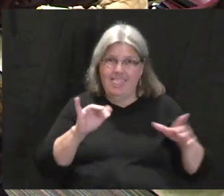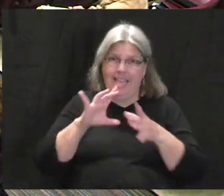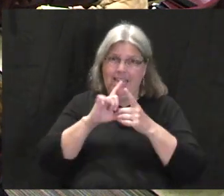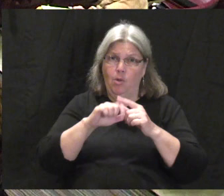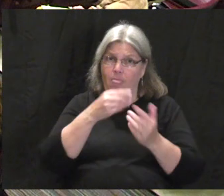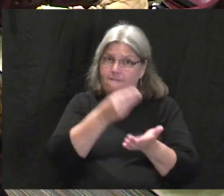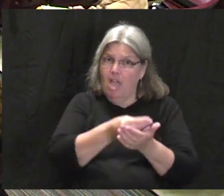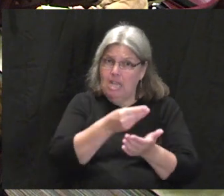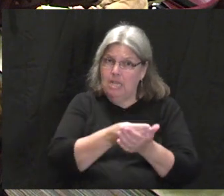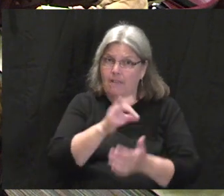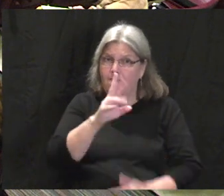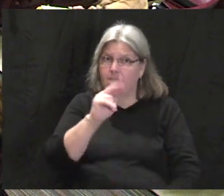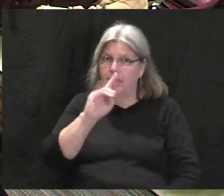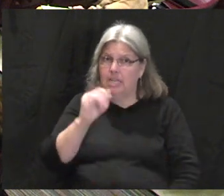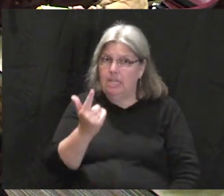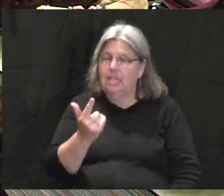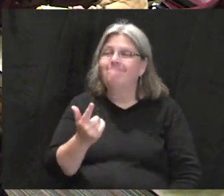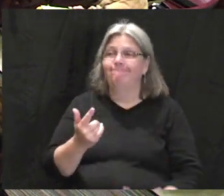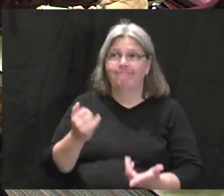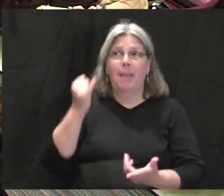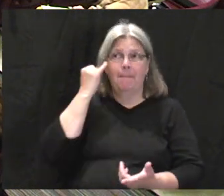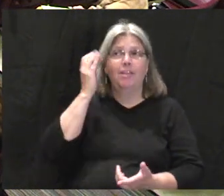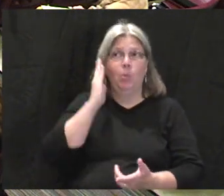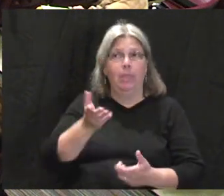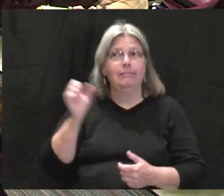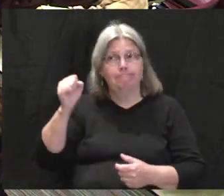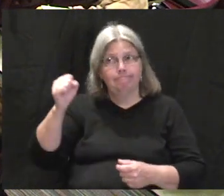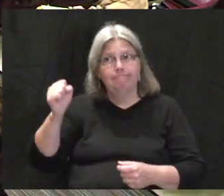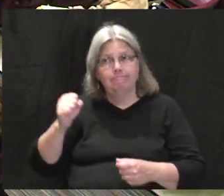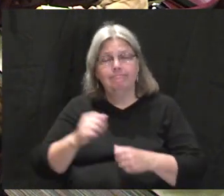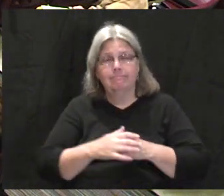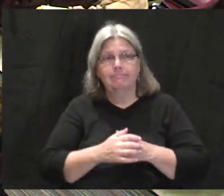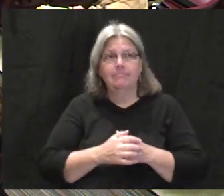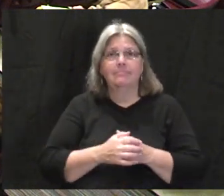Probably. I would imagine so. Yeah.